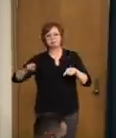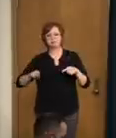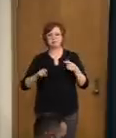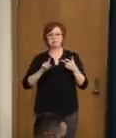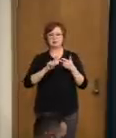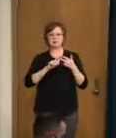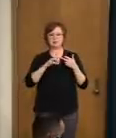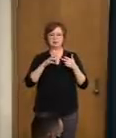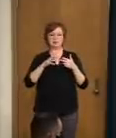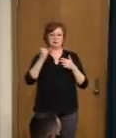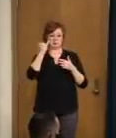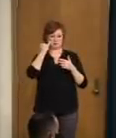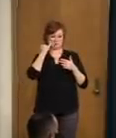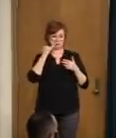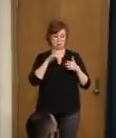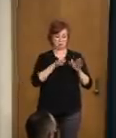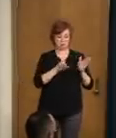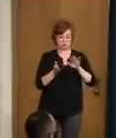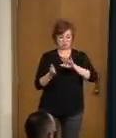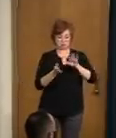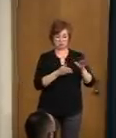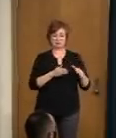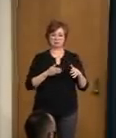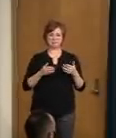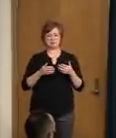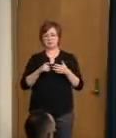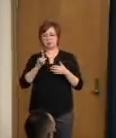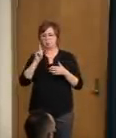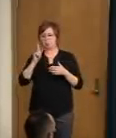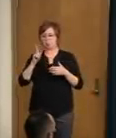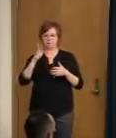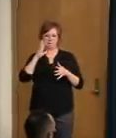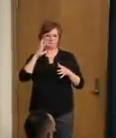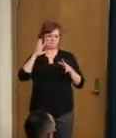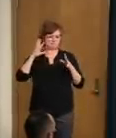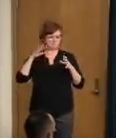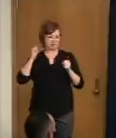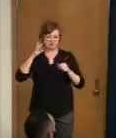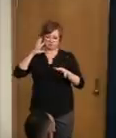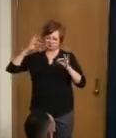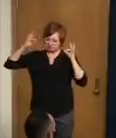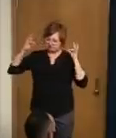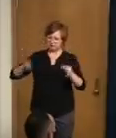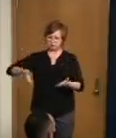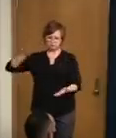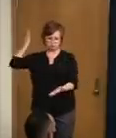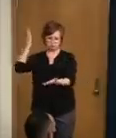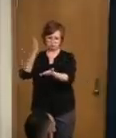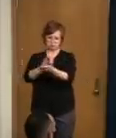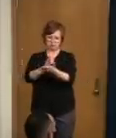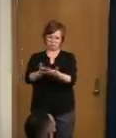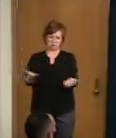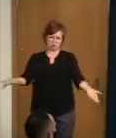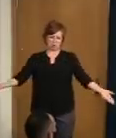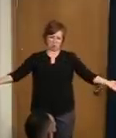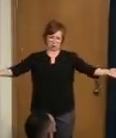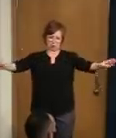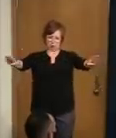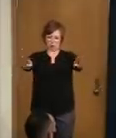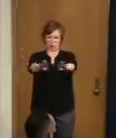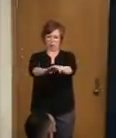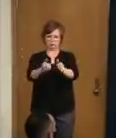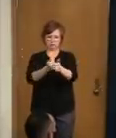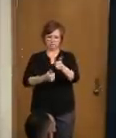close everything down. Obviously, you see a reduction, but then there's a significant impact, social, economic, mental health, and so forth. But